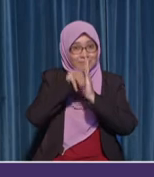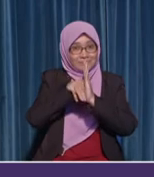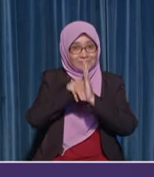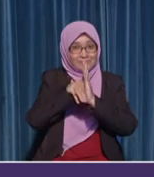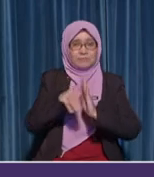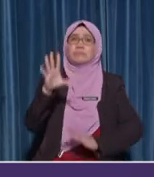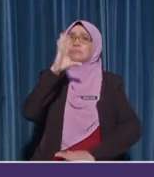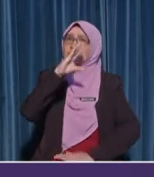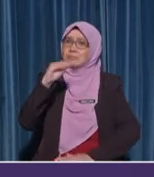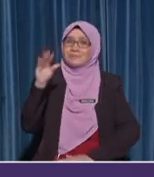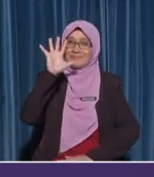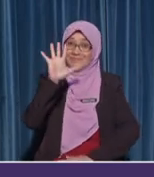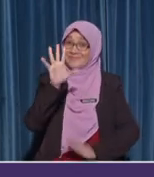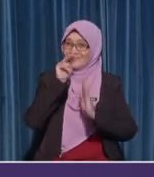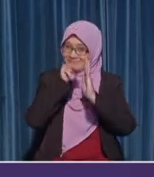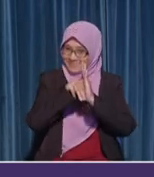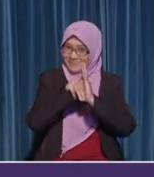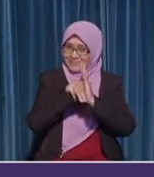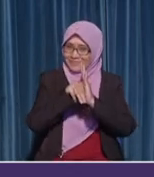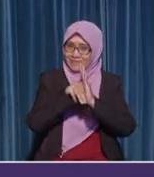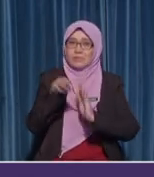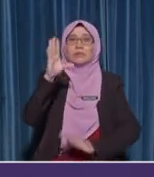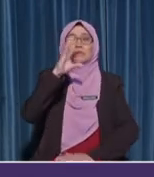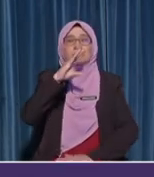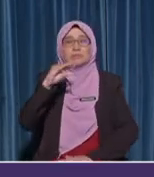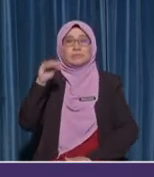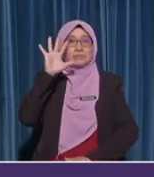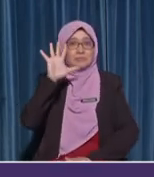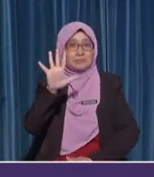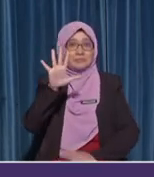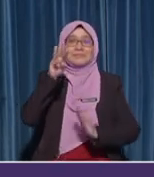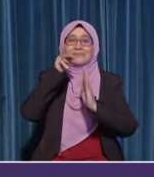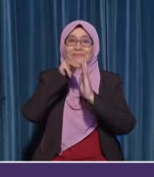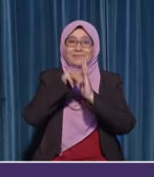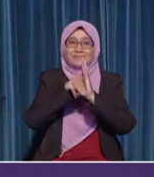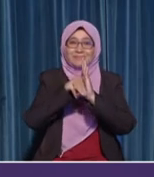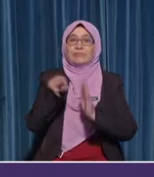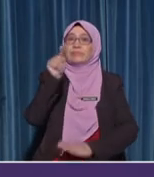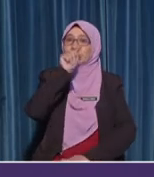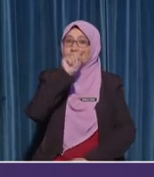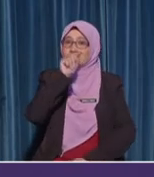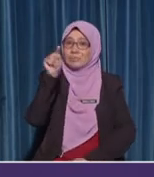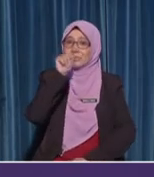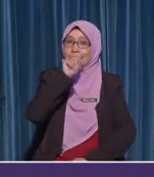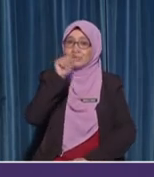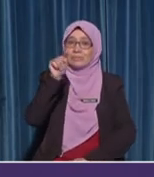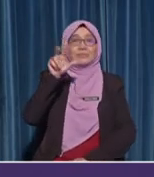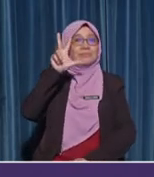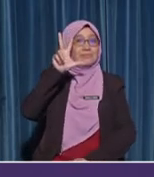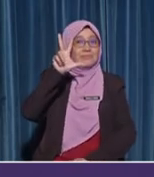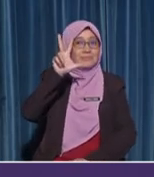and 5 minutes, and 5 minutes is equal to